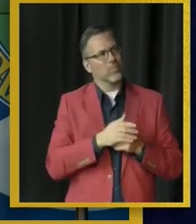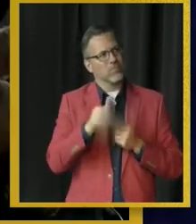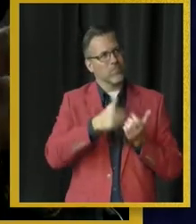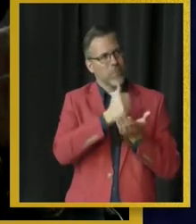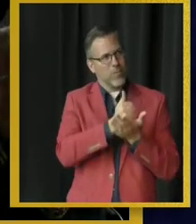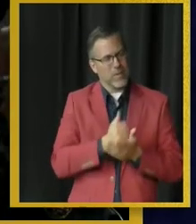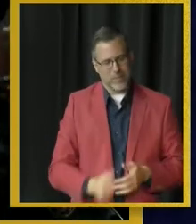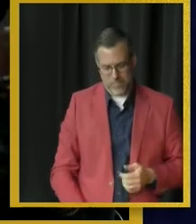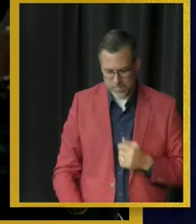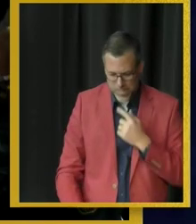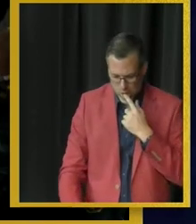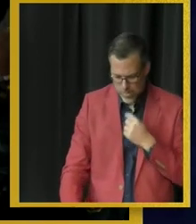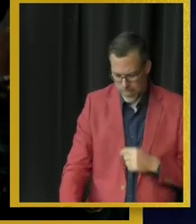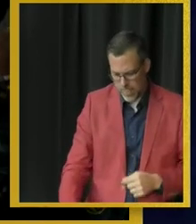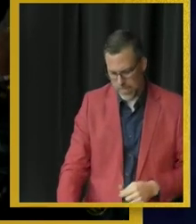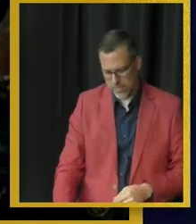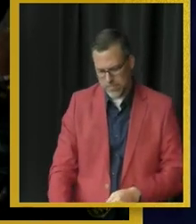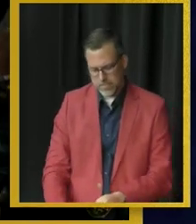Amen.